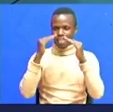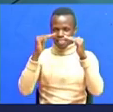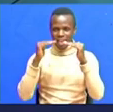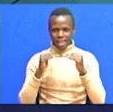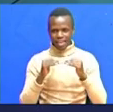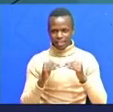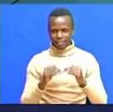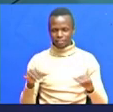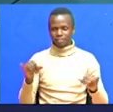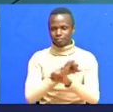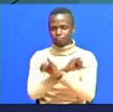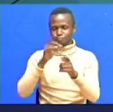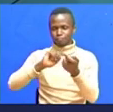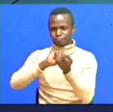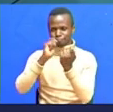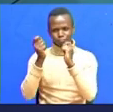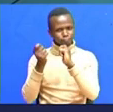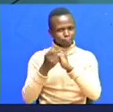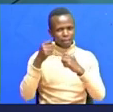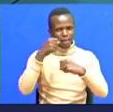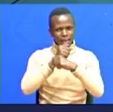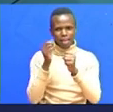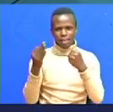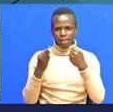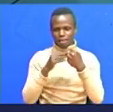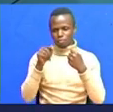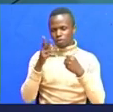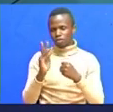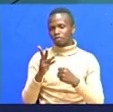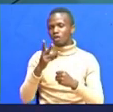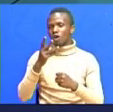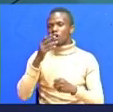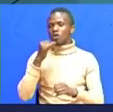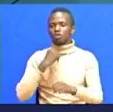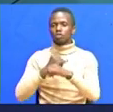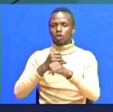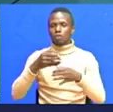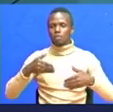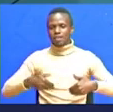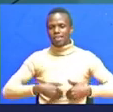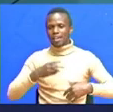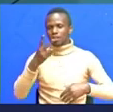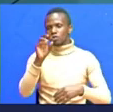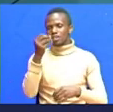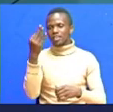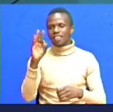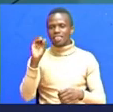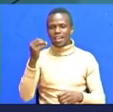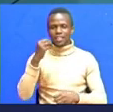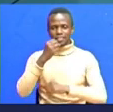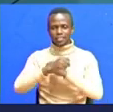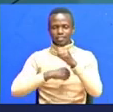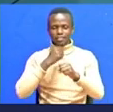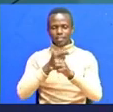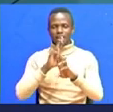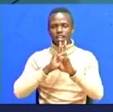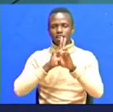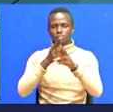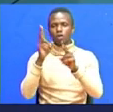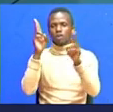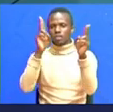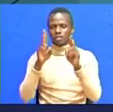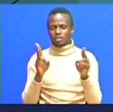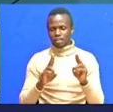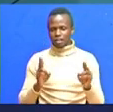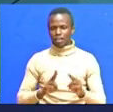a green transition could create 8.4 million jobs for young people by 2030, according to a report by the International